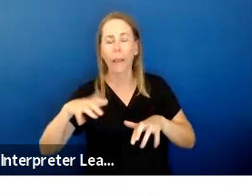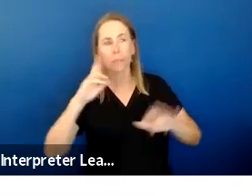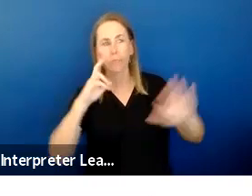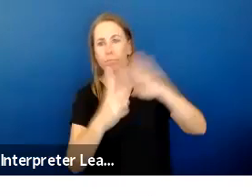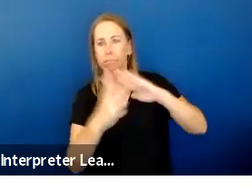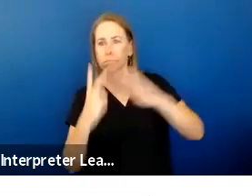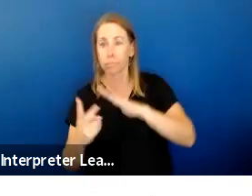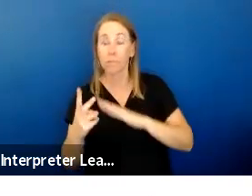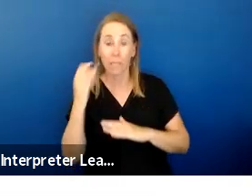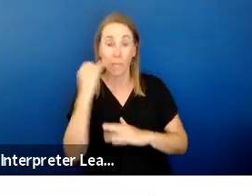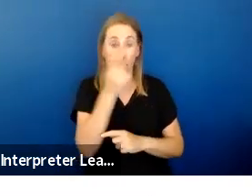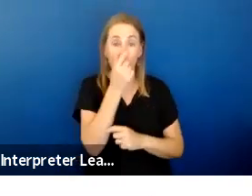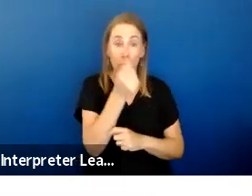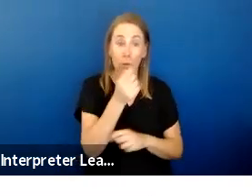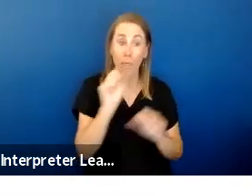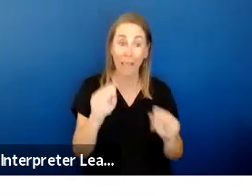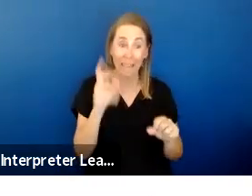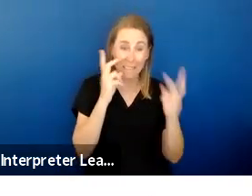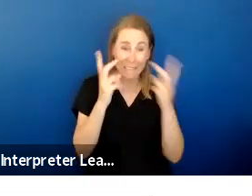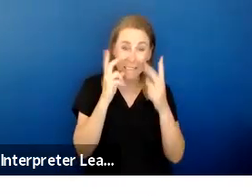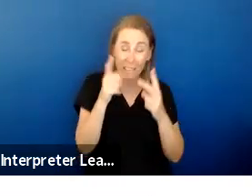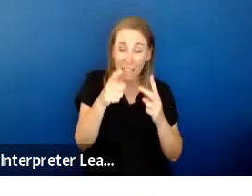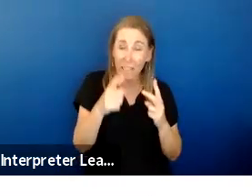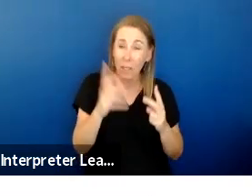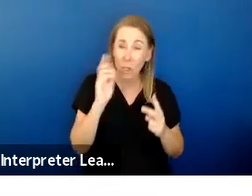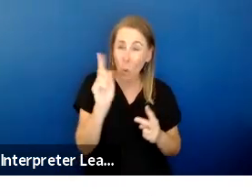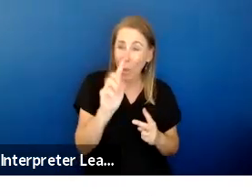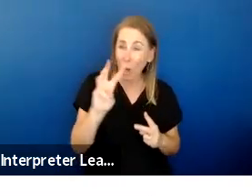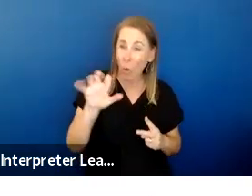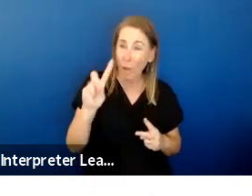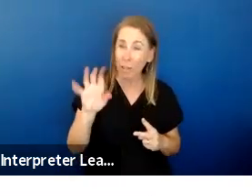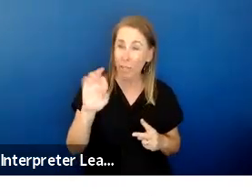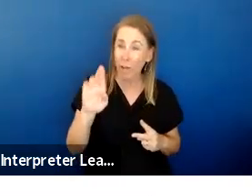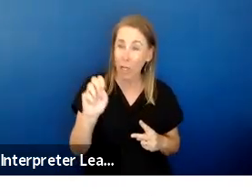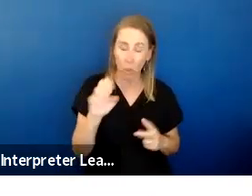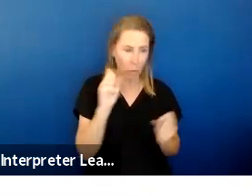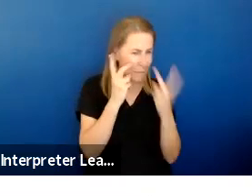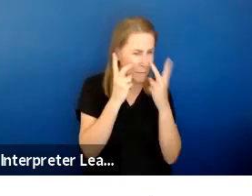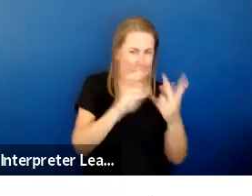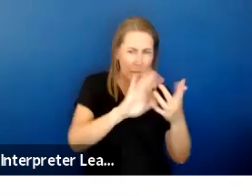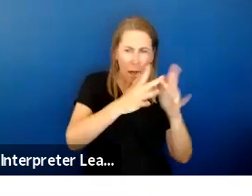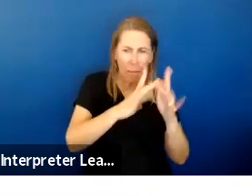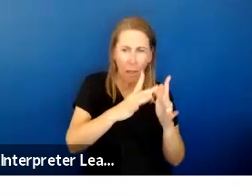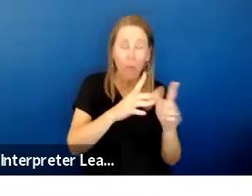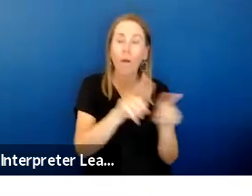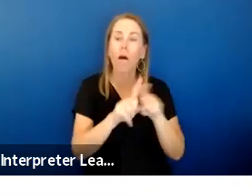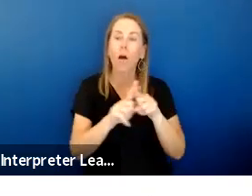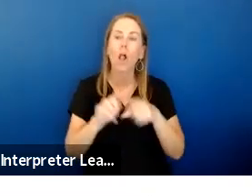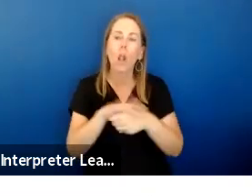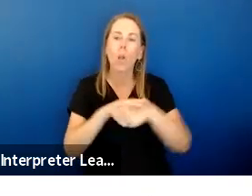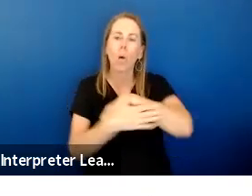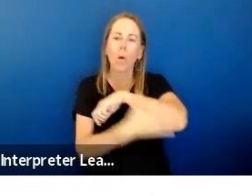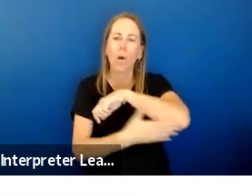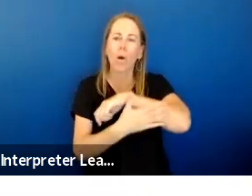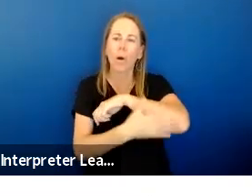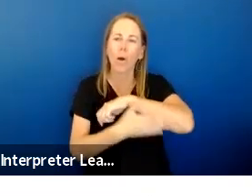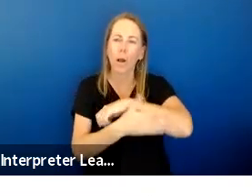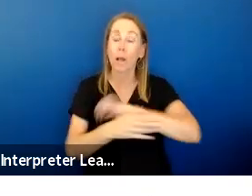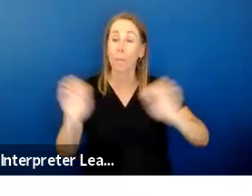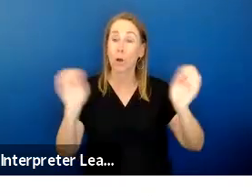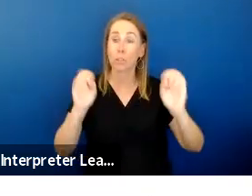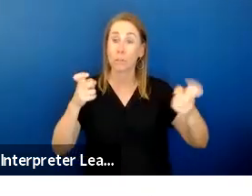East Troublesome and Cameron Peak wildfires can be viewed online, or your local county emergency manager may also have the reports available